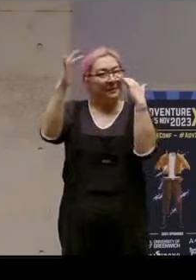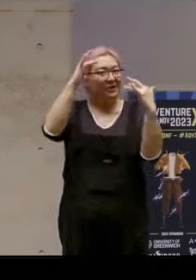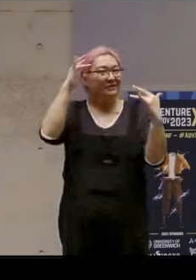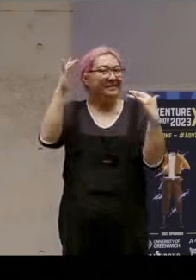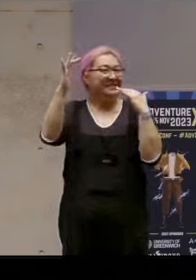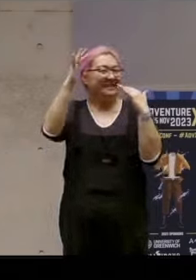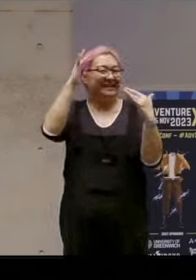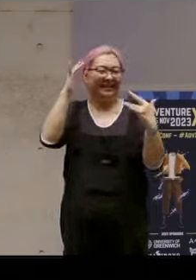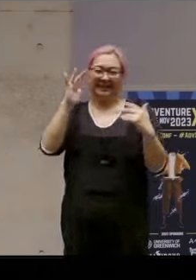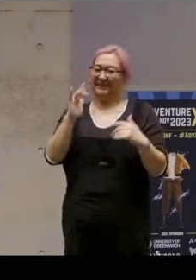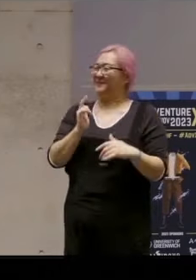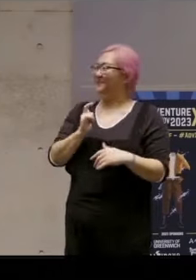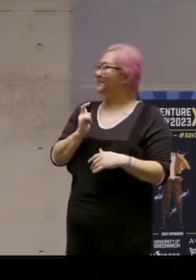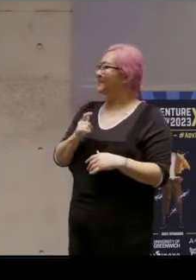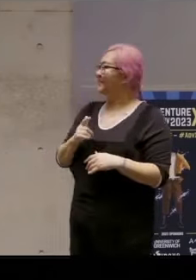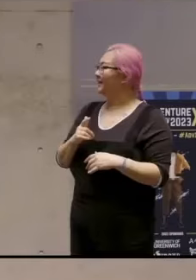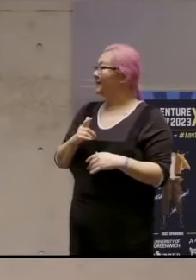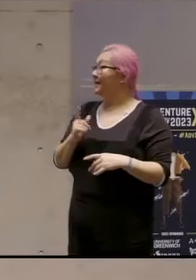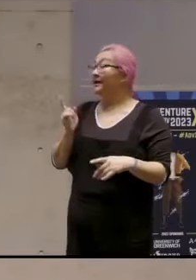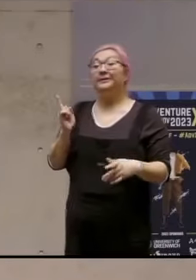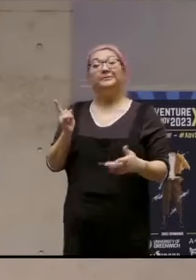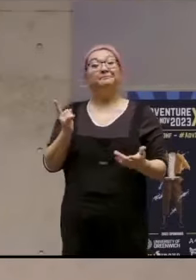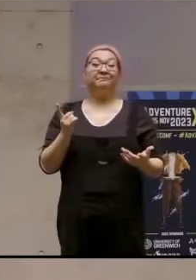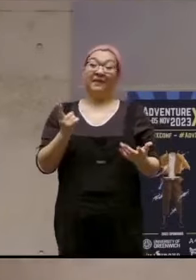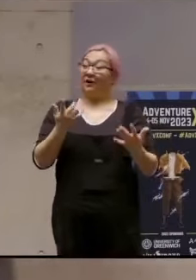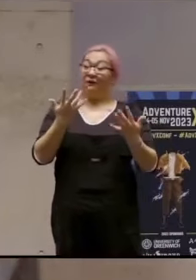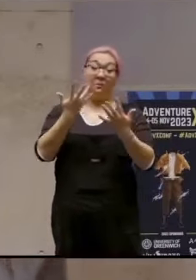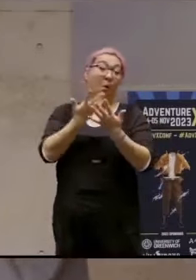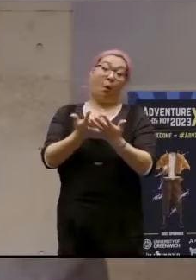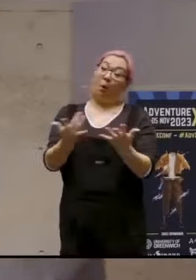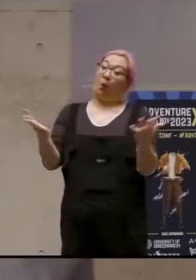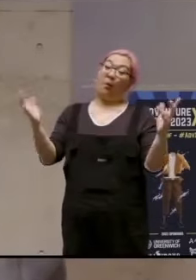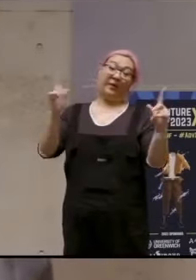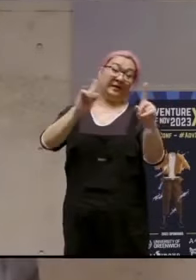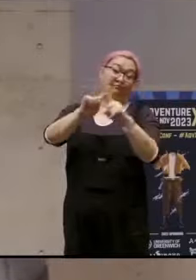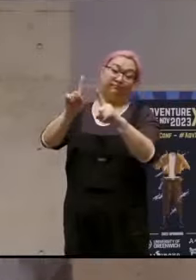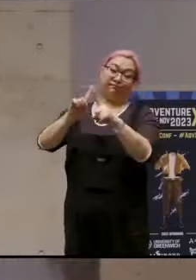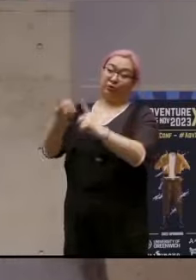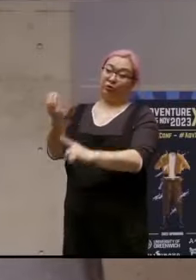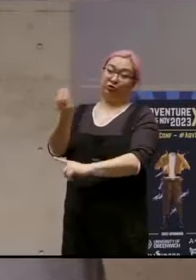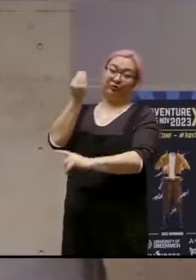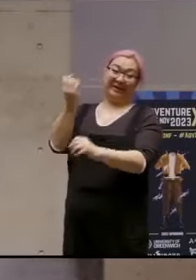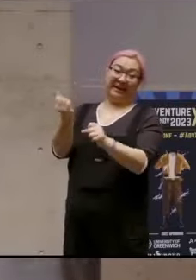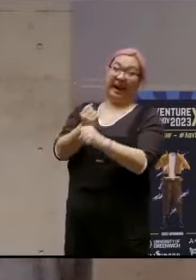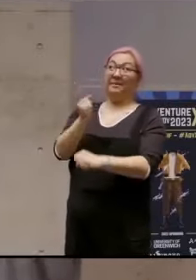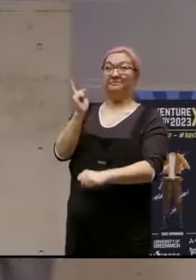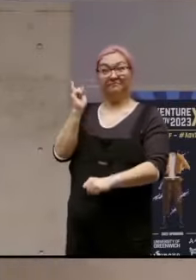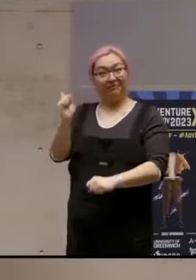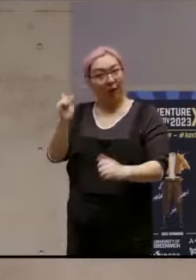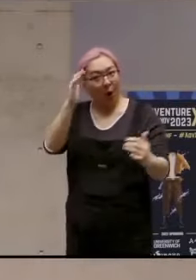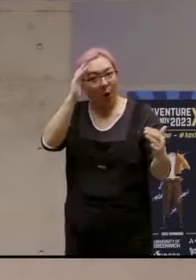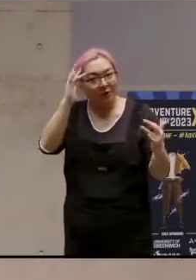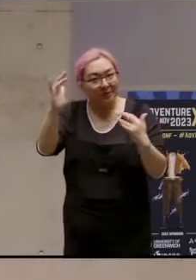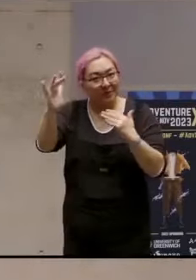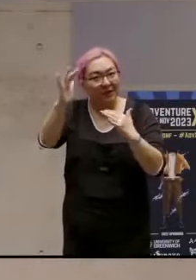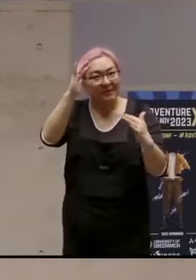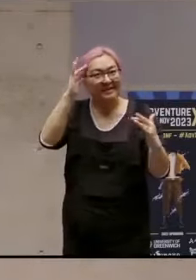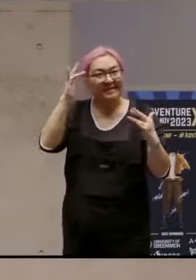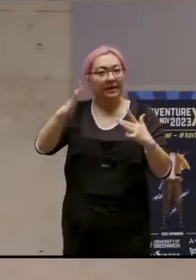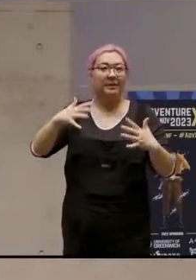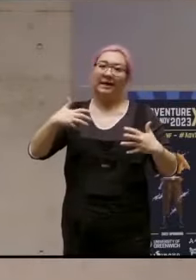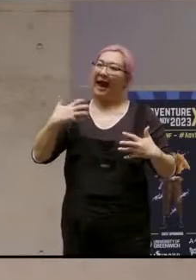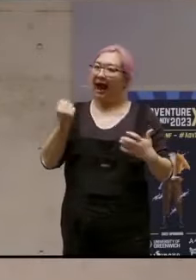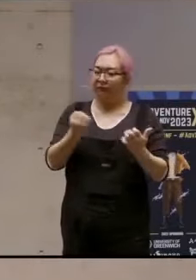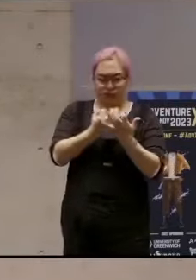Our only game from Greece is a FMV adventure project called Conspiracies, which has a certainly interesting cast of